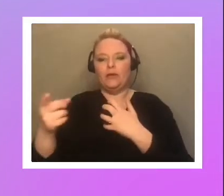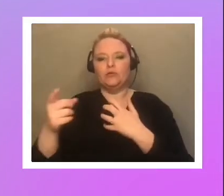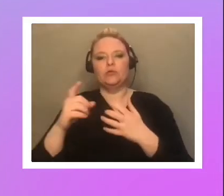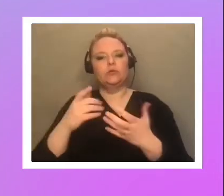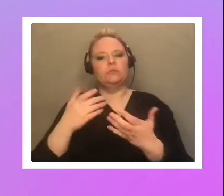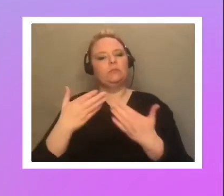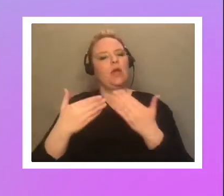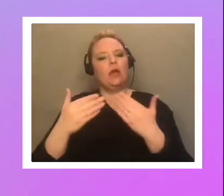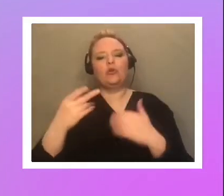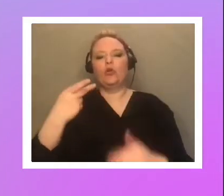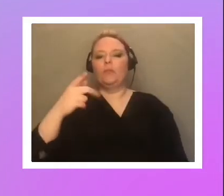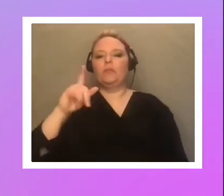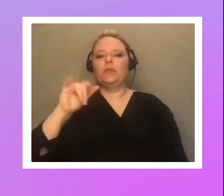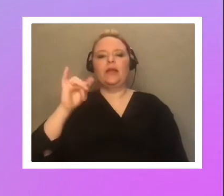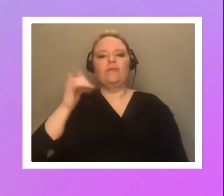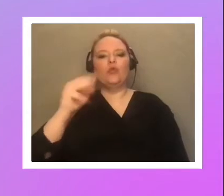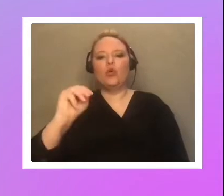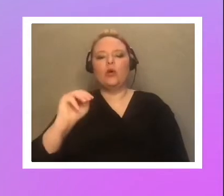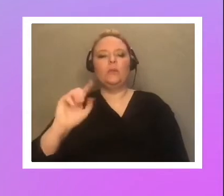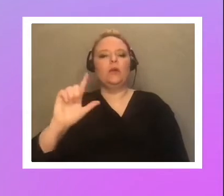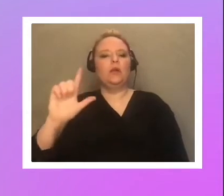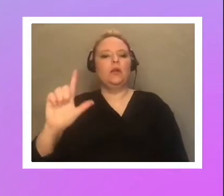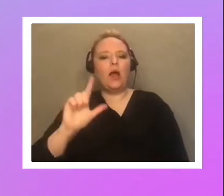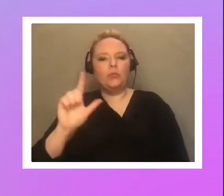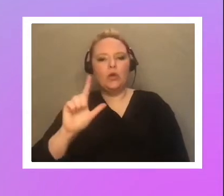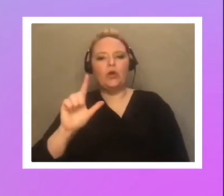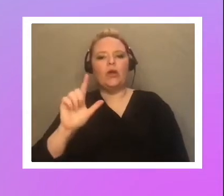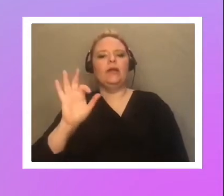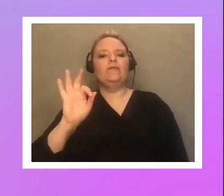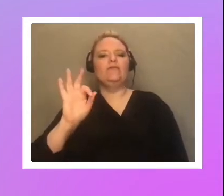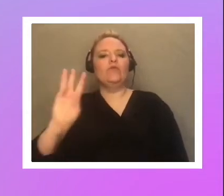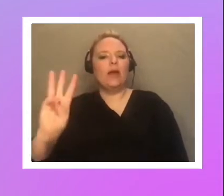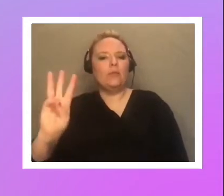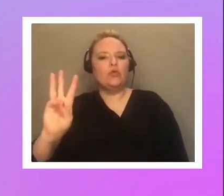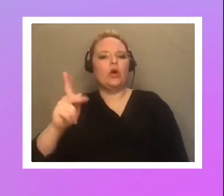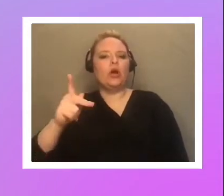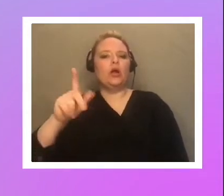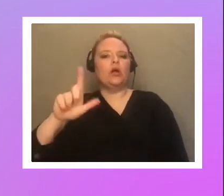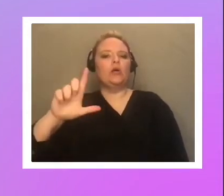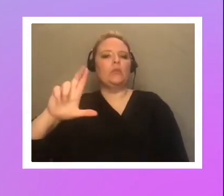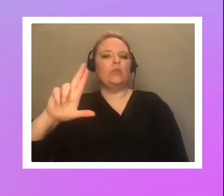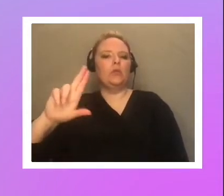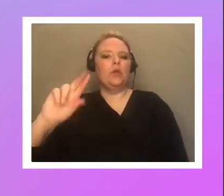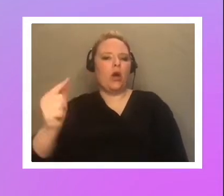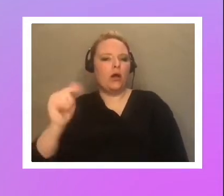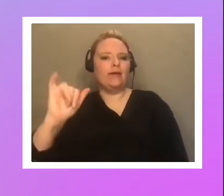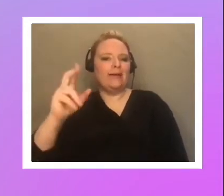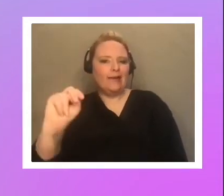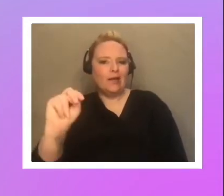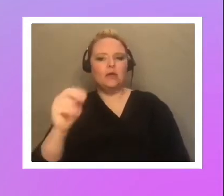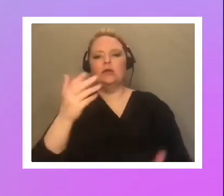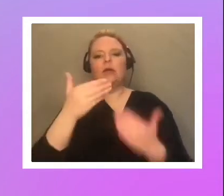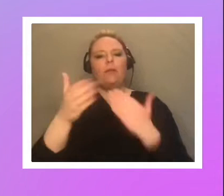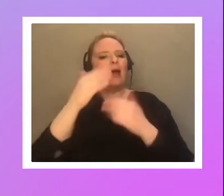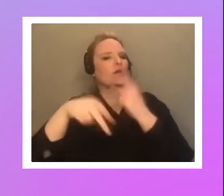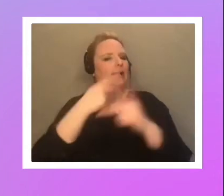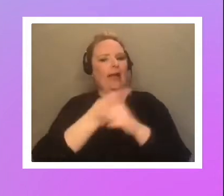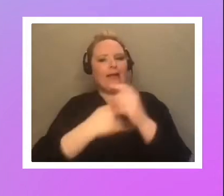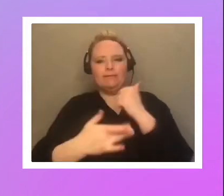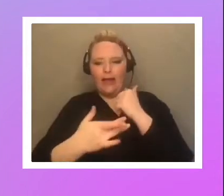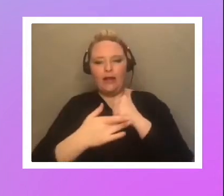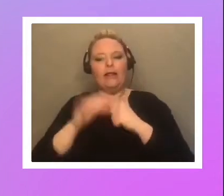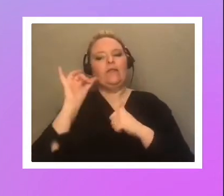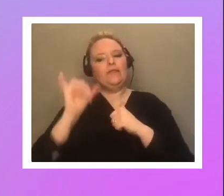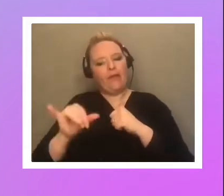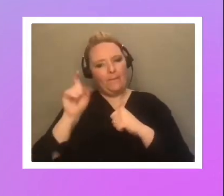platforms, libraries, frameworks, plugins, etc. Whatever it is, make sure that they